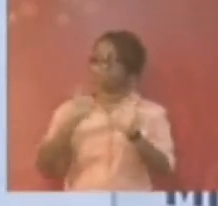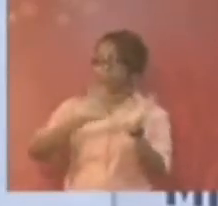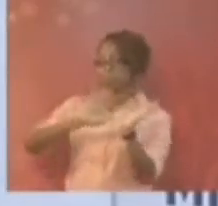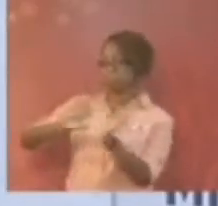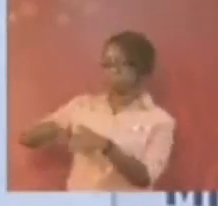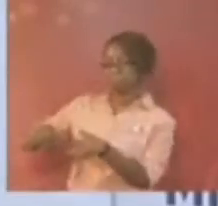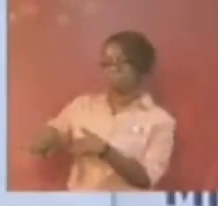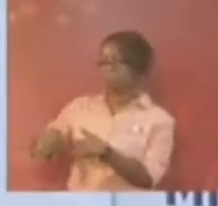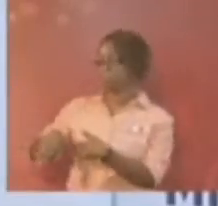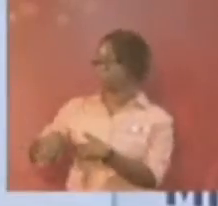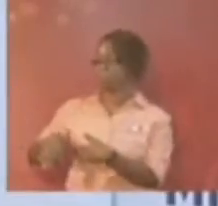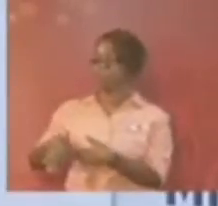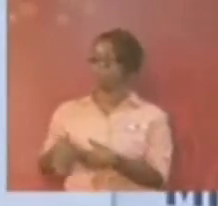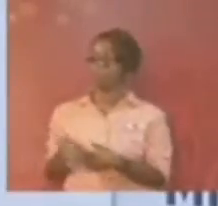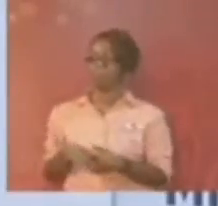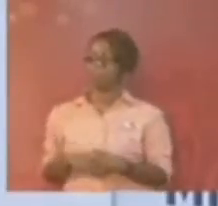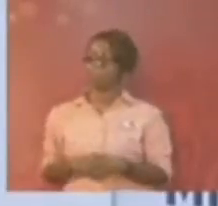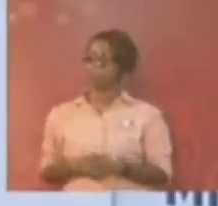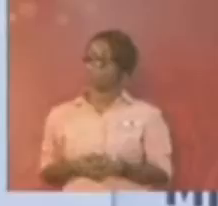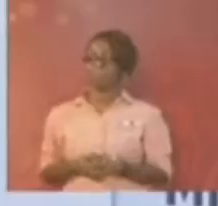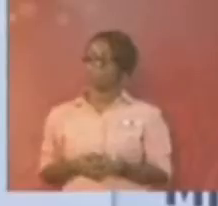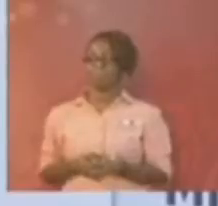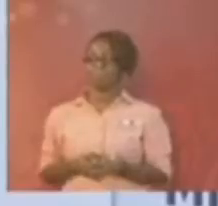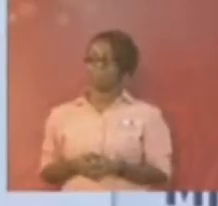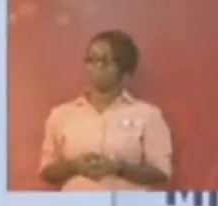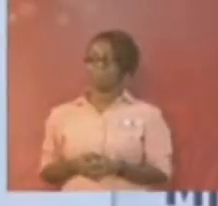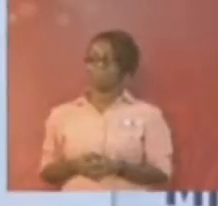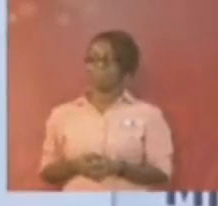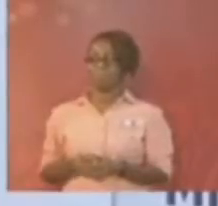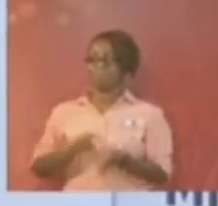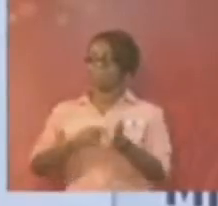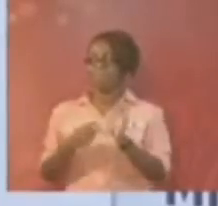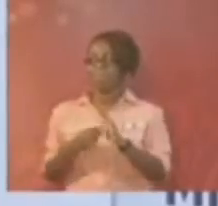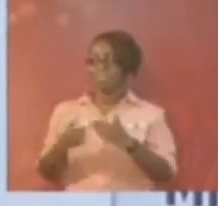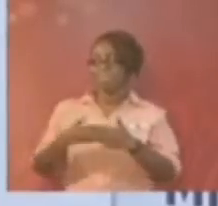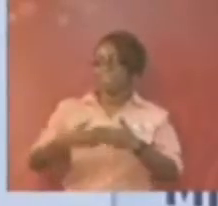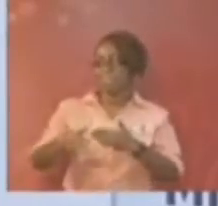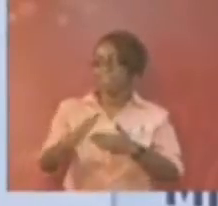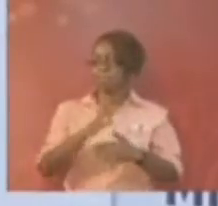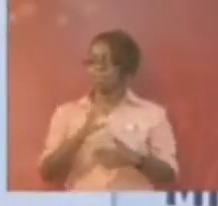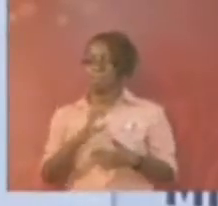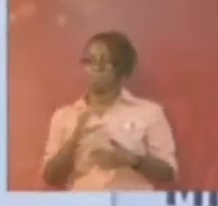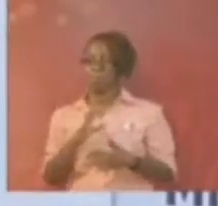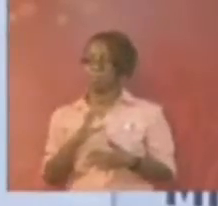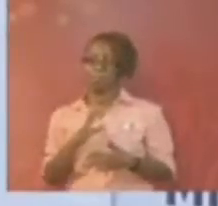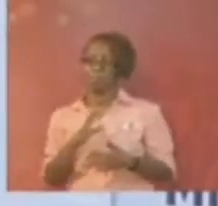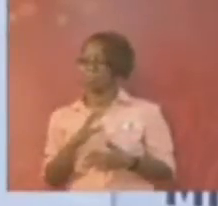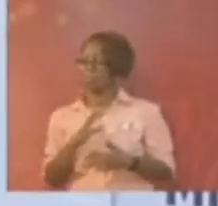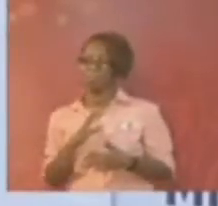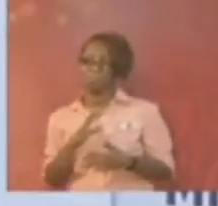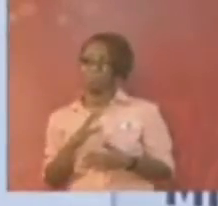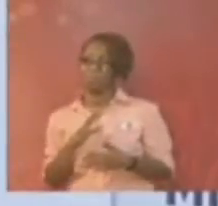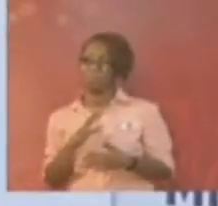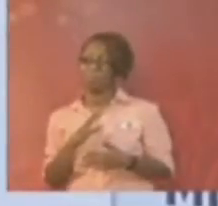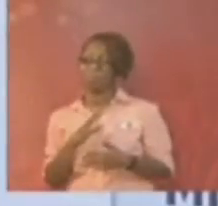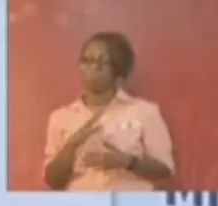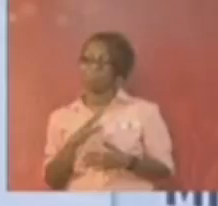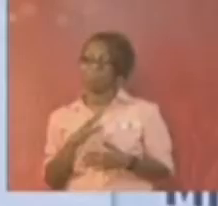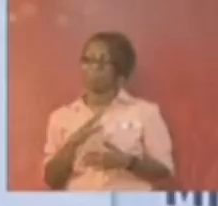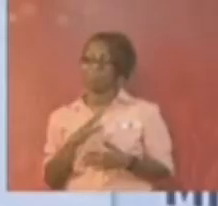view, and we're more likely to not do well, and to, if depending on how you manage